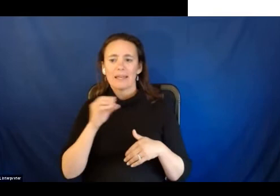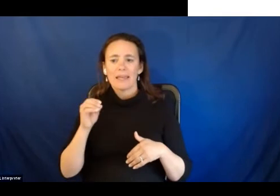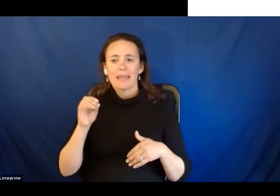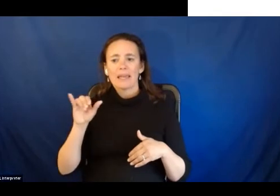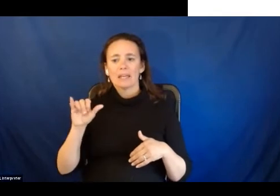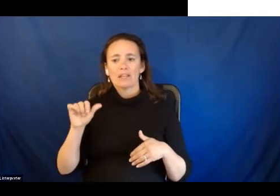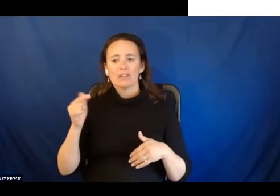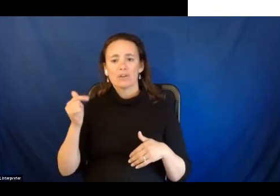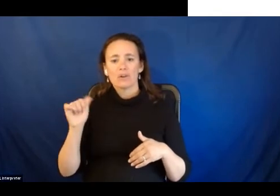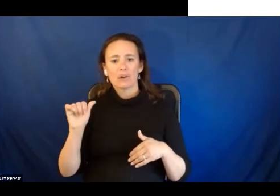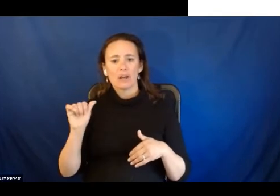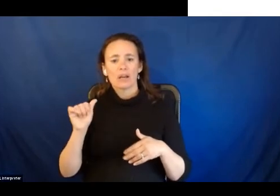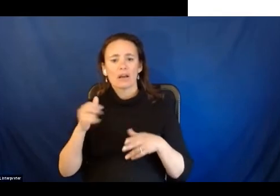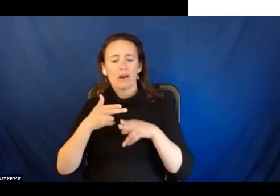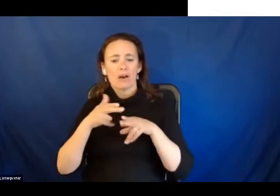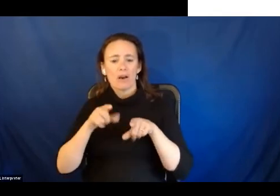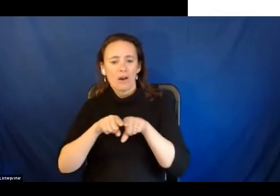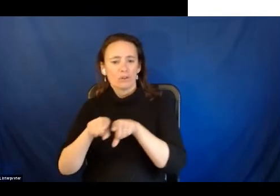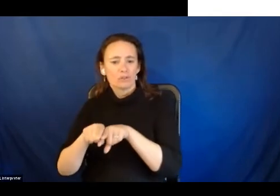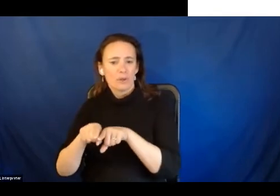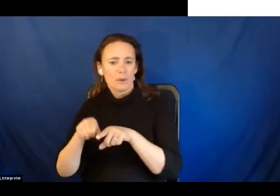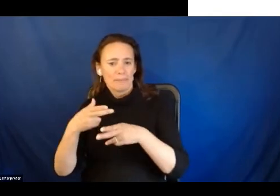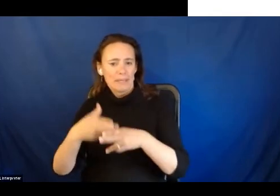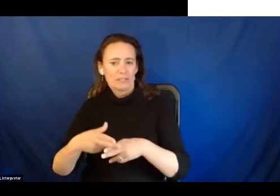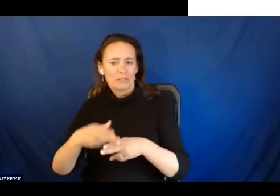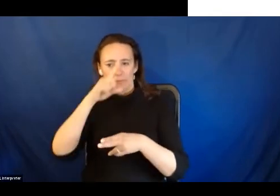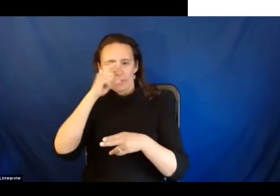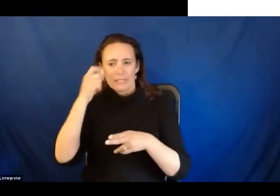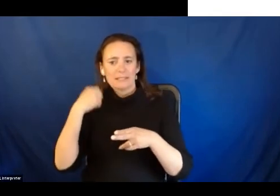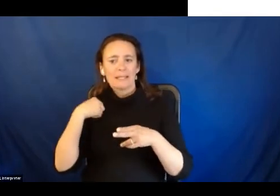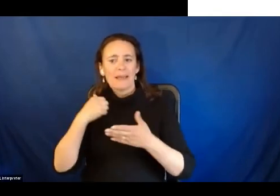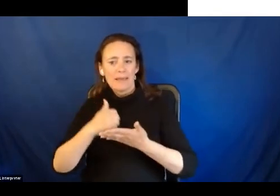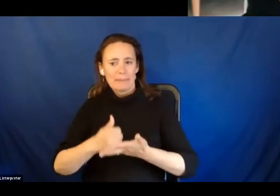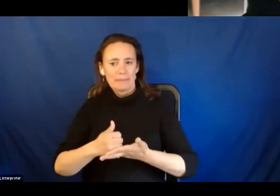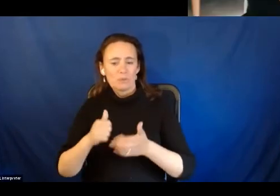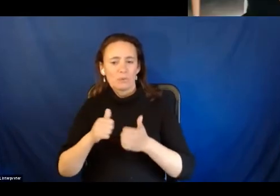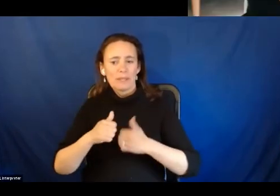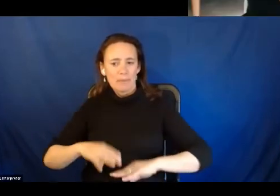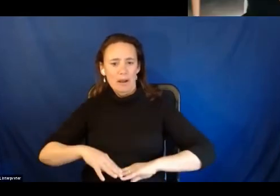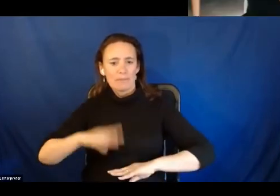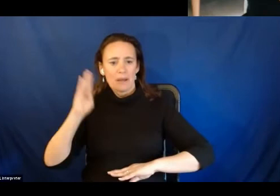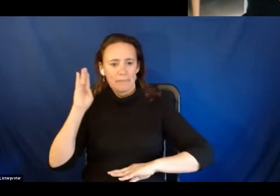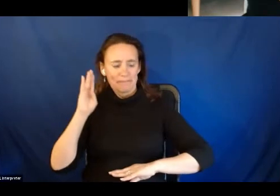mentioned here because it also helps with bottom-up regulation.